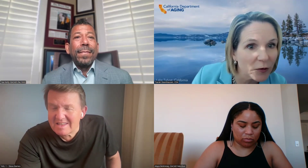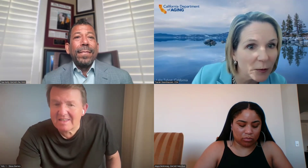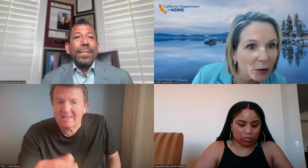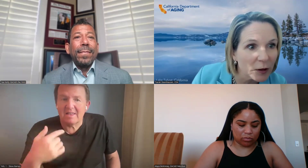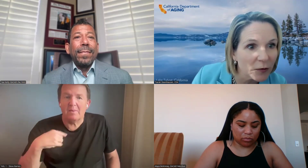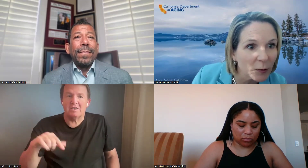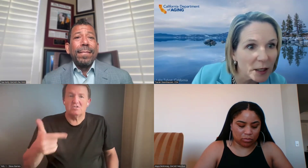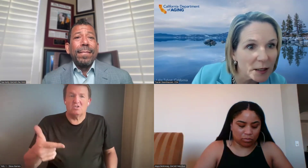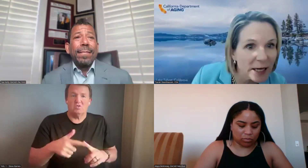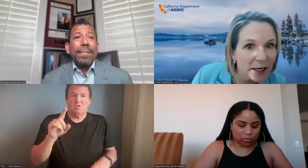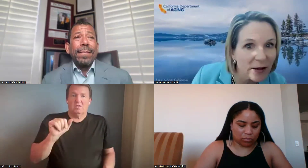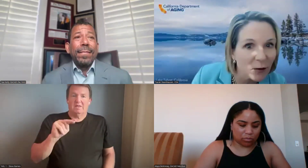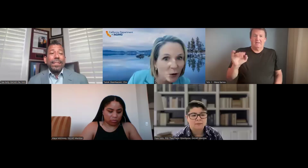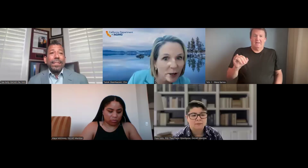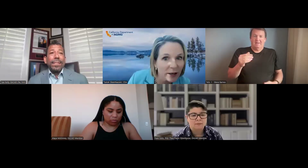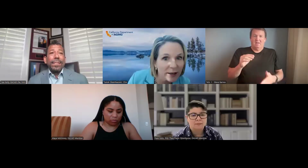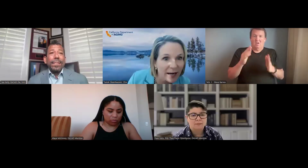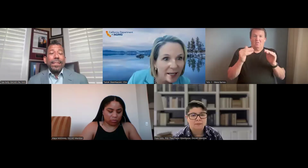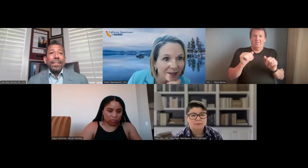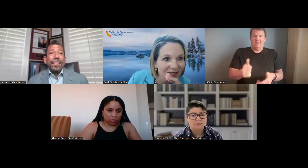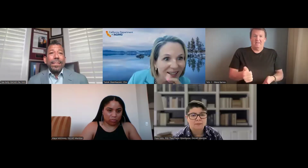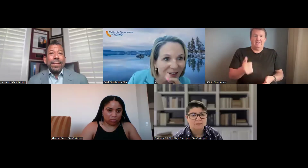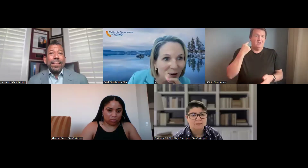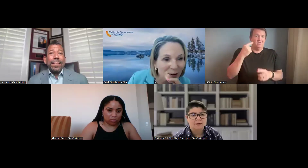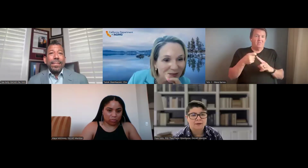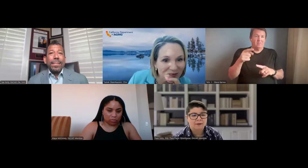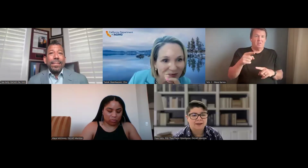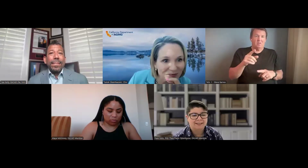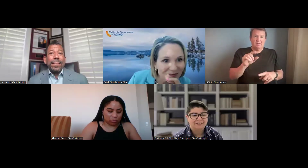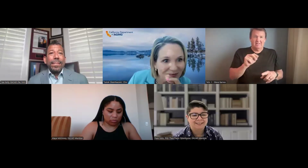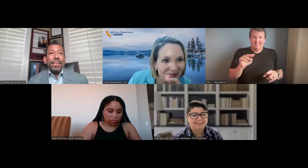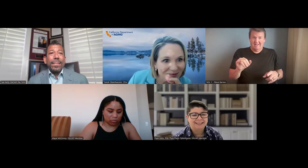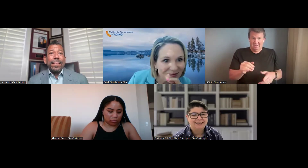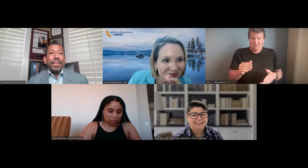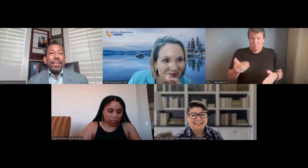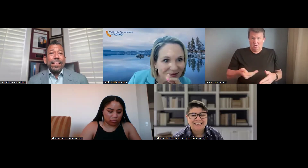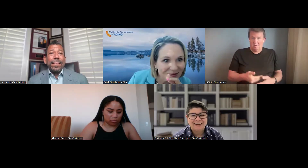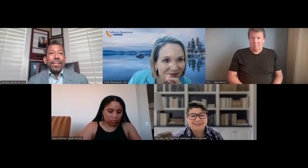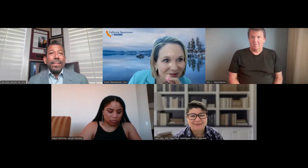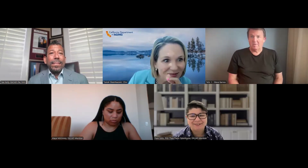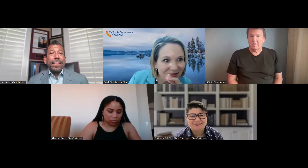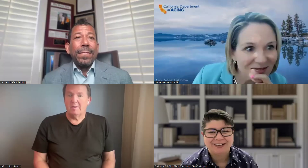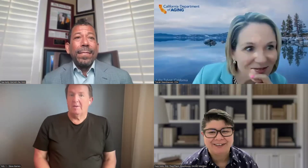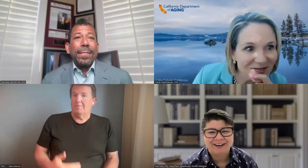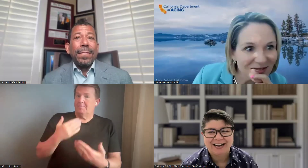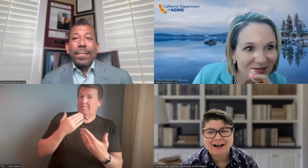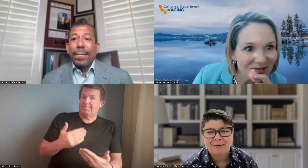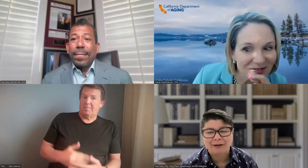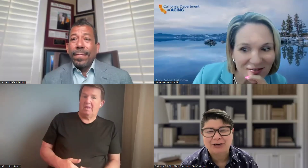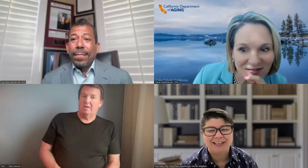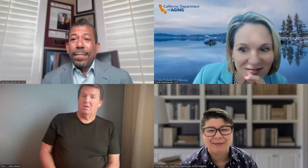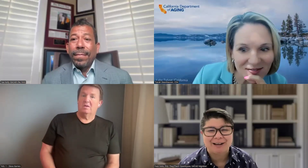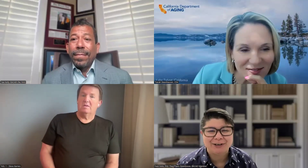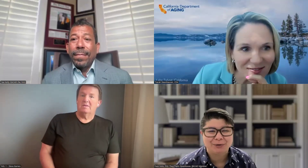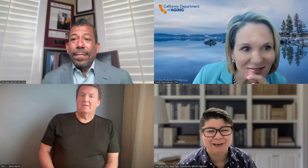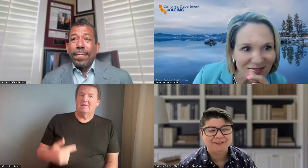can hear from you in a few minutes. Danny, and then Lauren and Denny. Danny, welcome. Thank you. All right, I'll